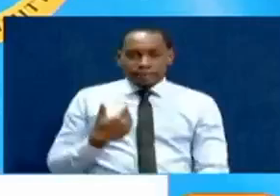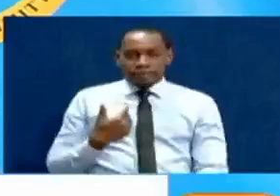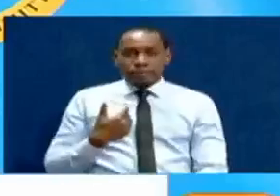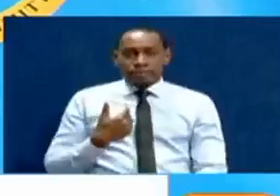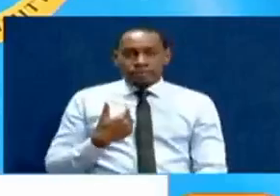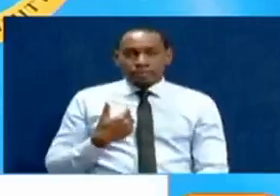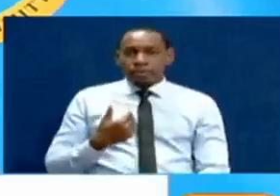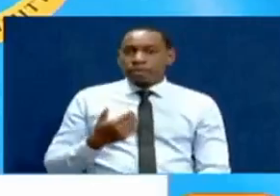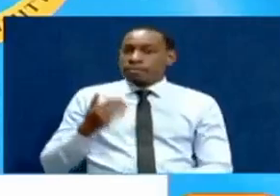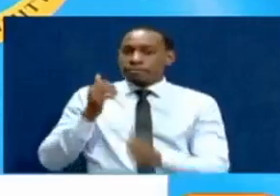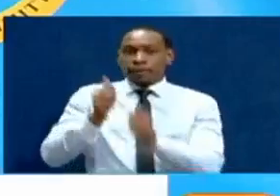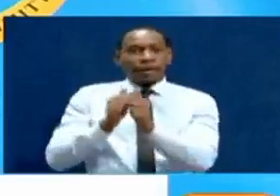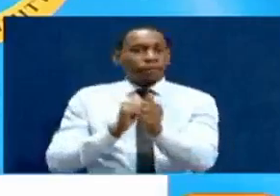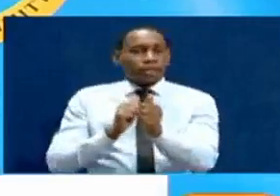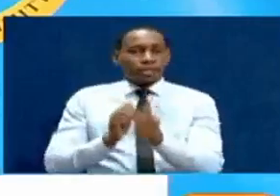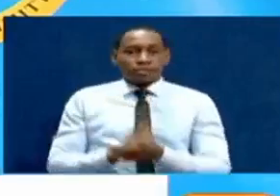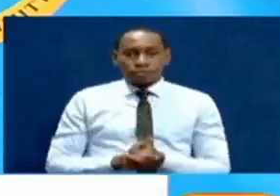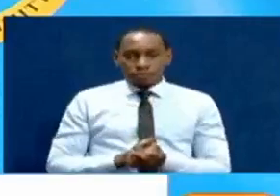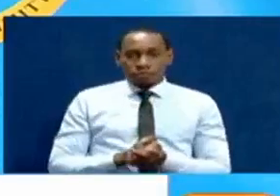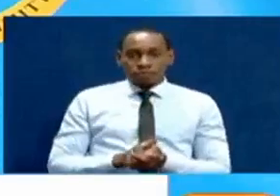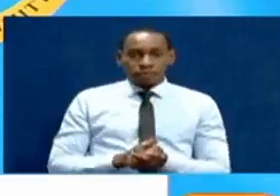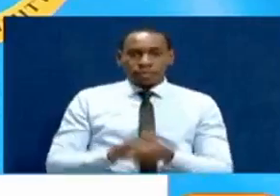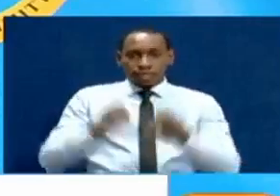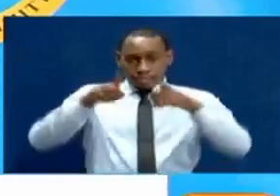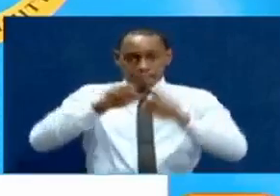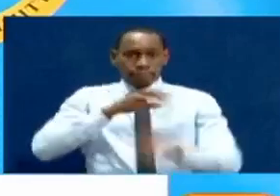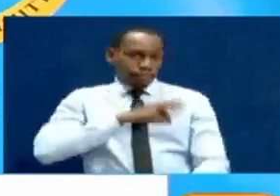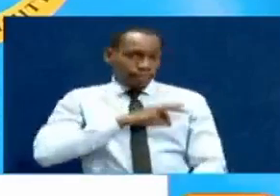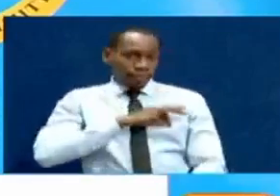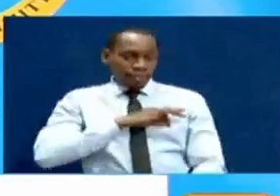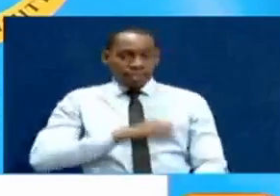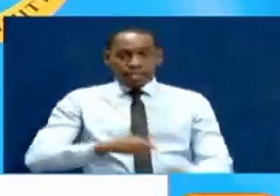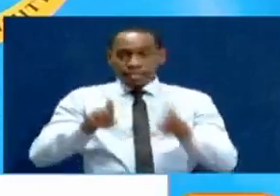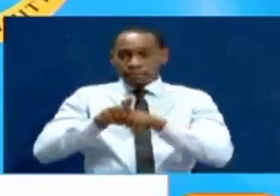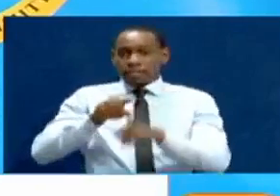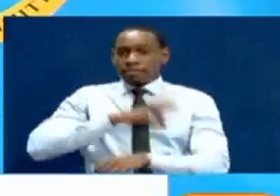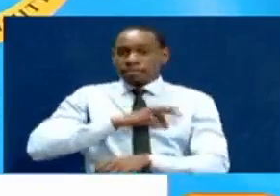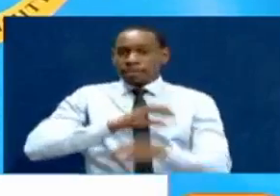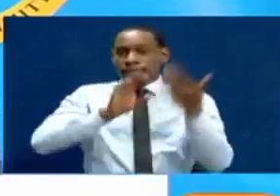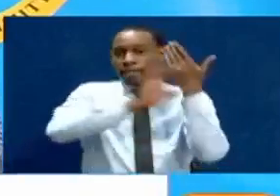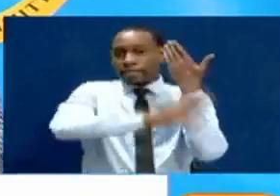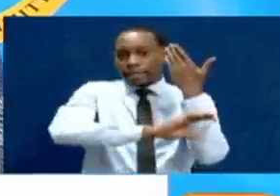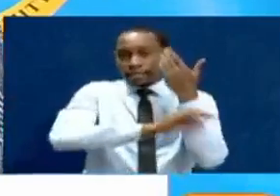Avoid it. This is for your own good and for the good of the country.